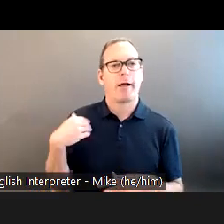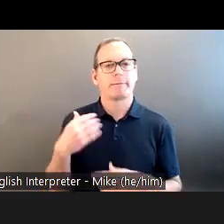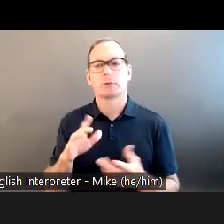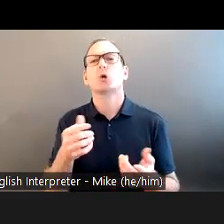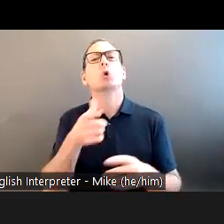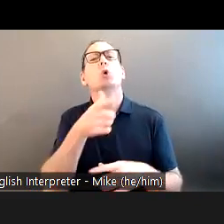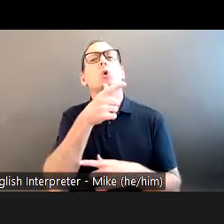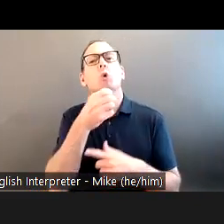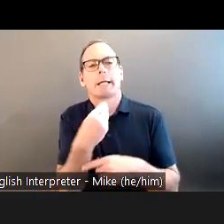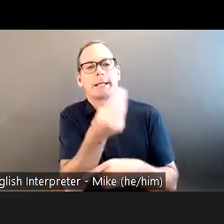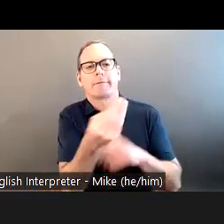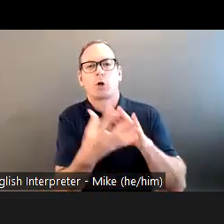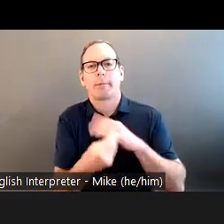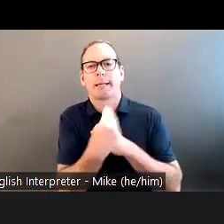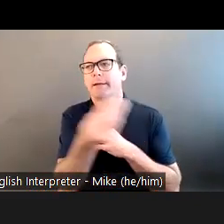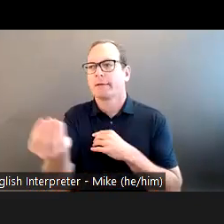document and who doesn't.